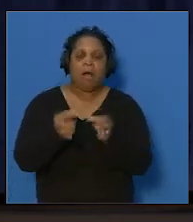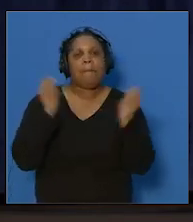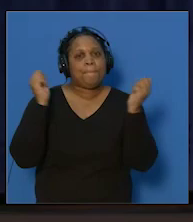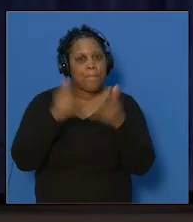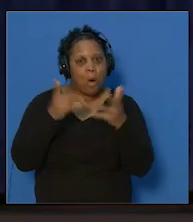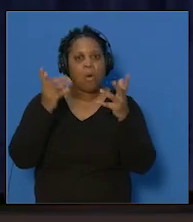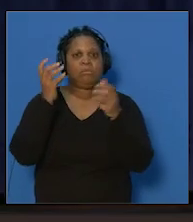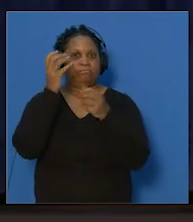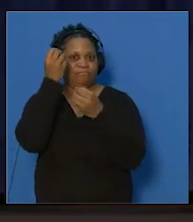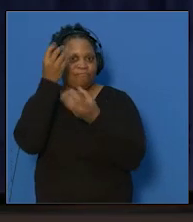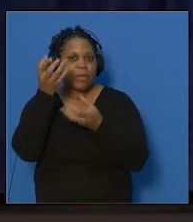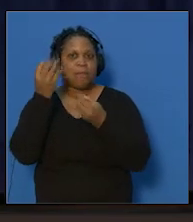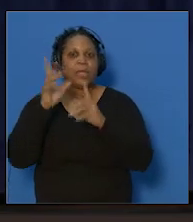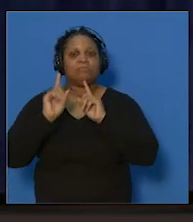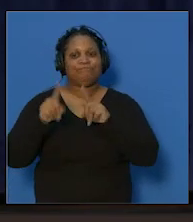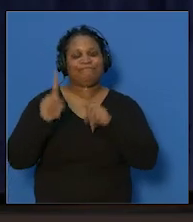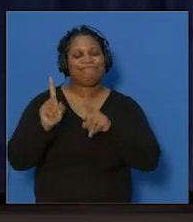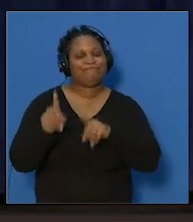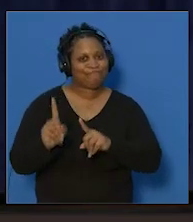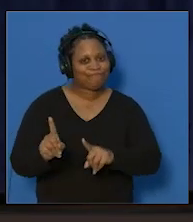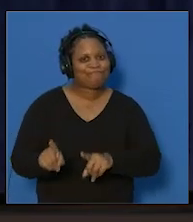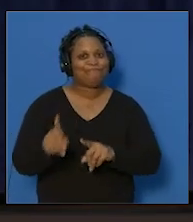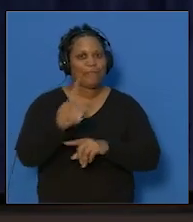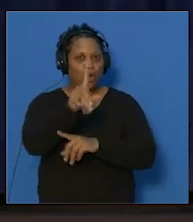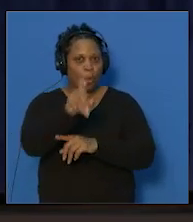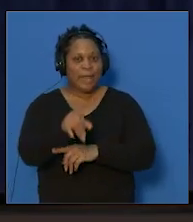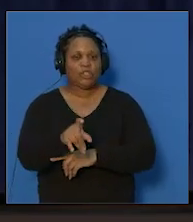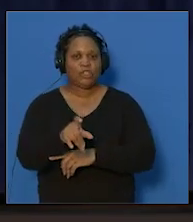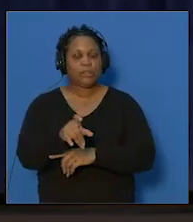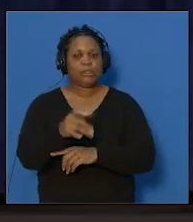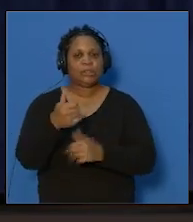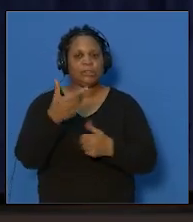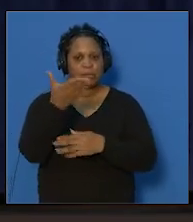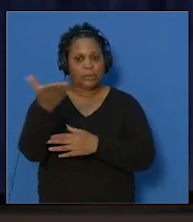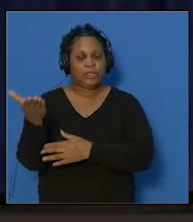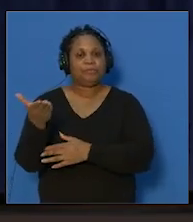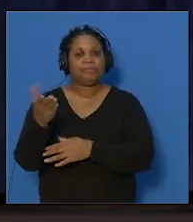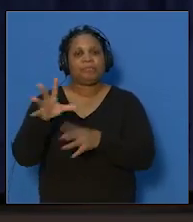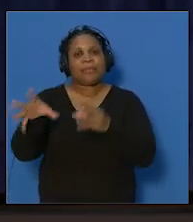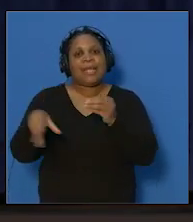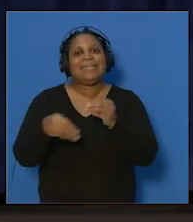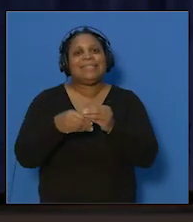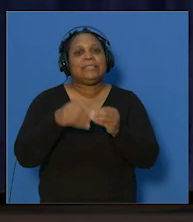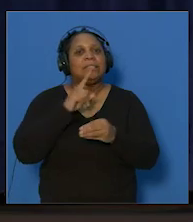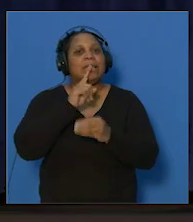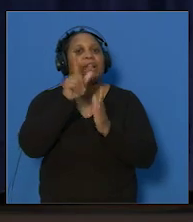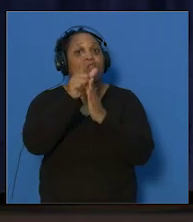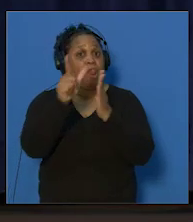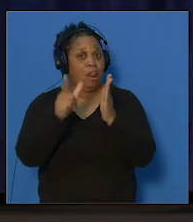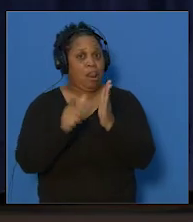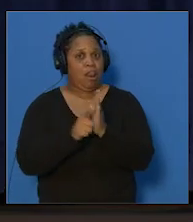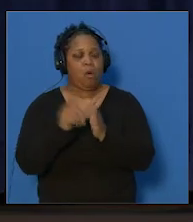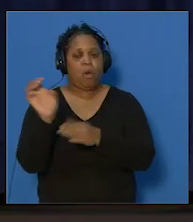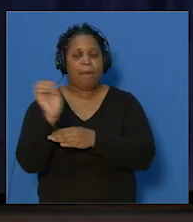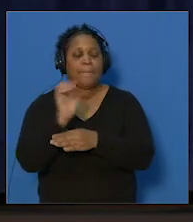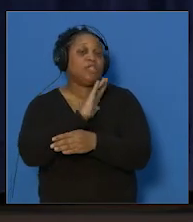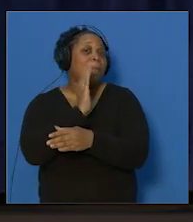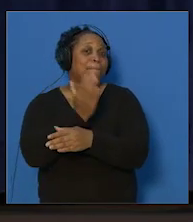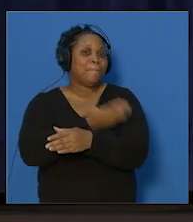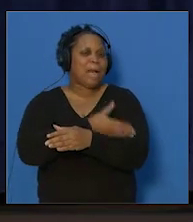the information and answer all the questions of which you have there. In addition, the actual law, which is the emergency